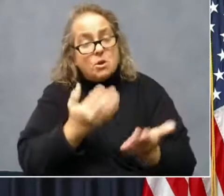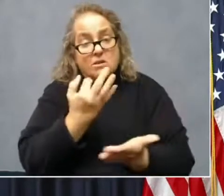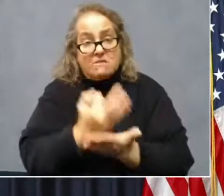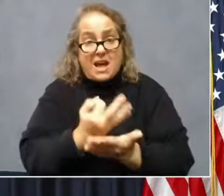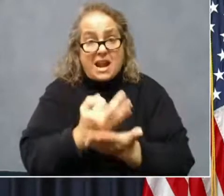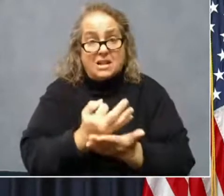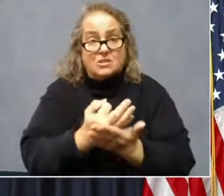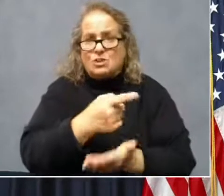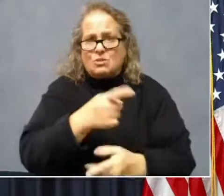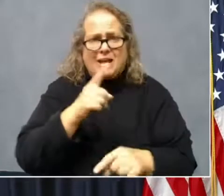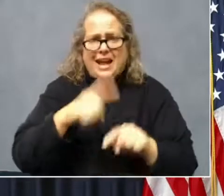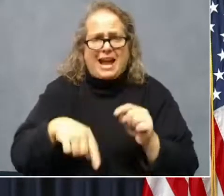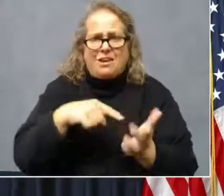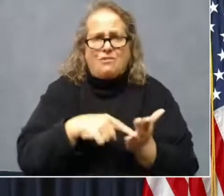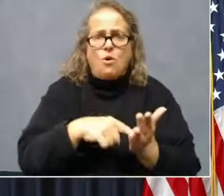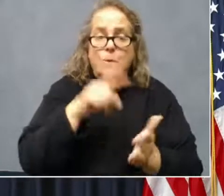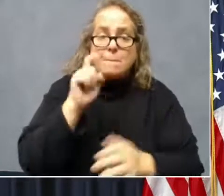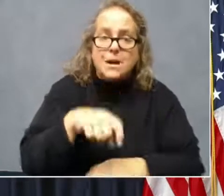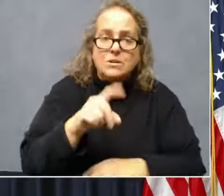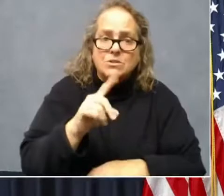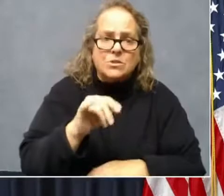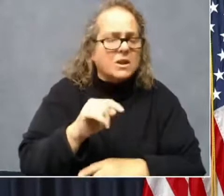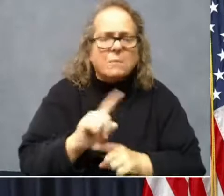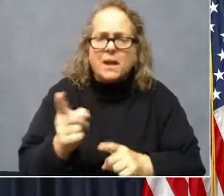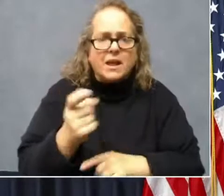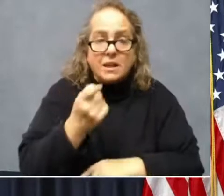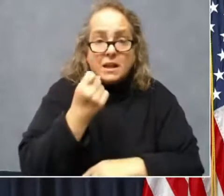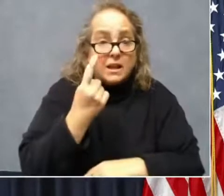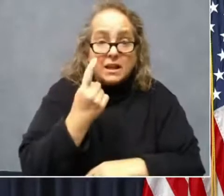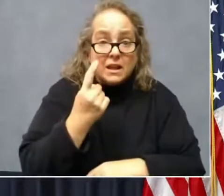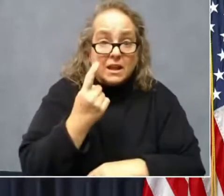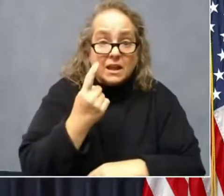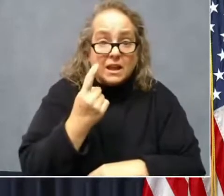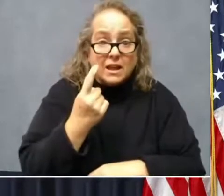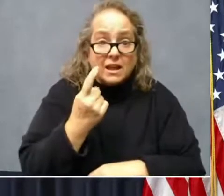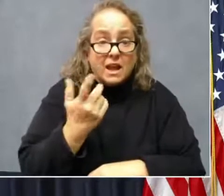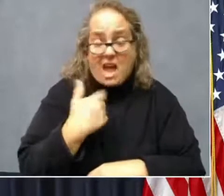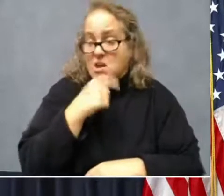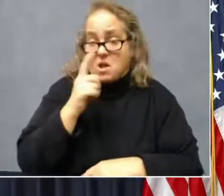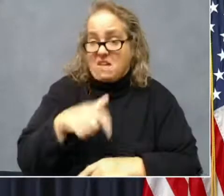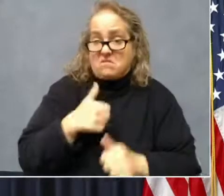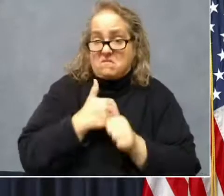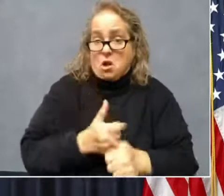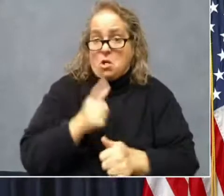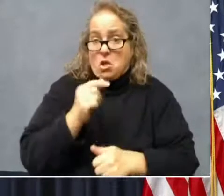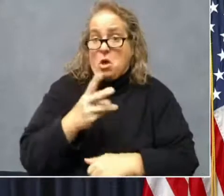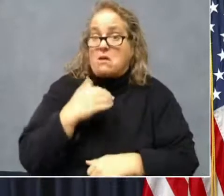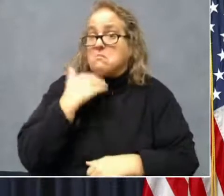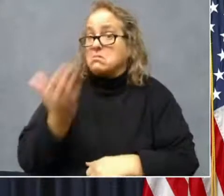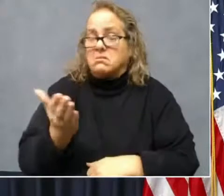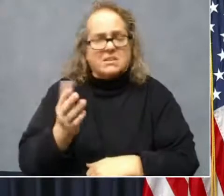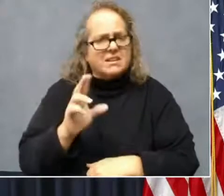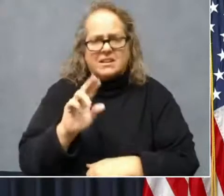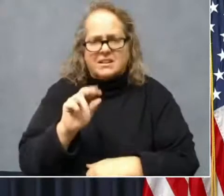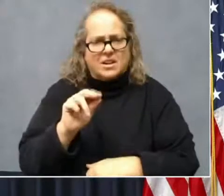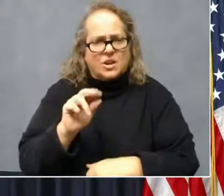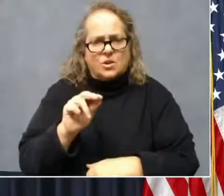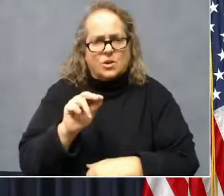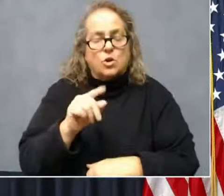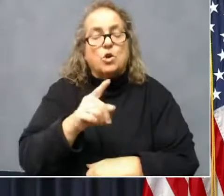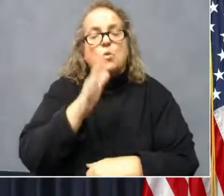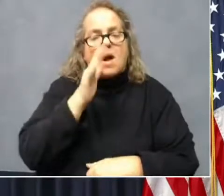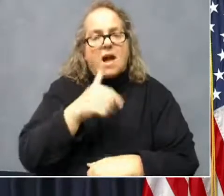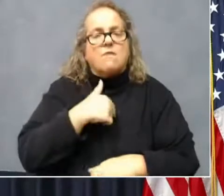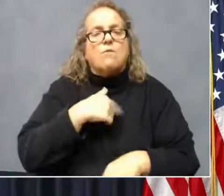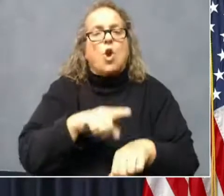creates financial hardship on me, I don't have to do it or I don't have to follow the law? There are going to be long-standing implications for what we are